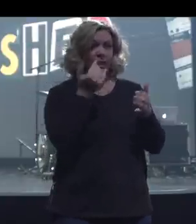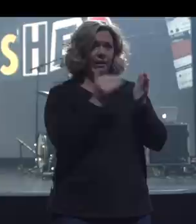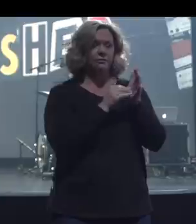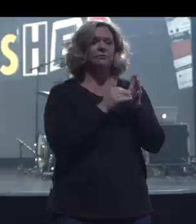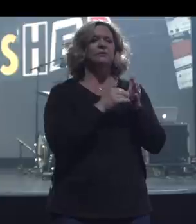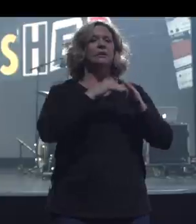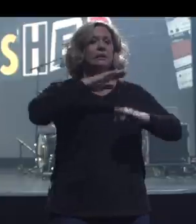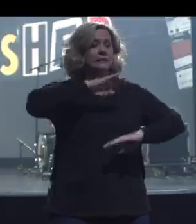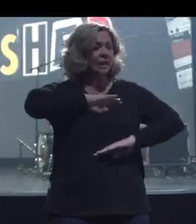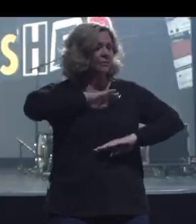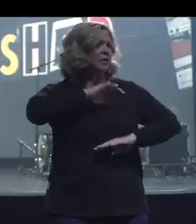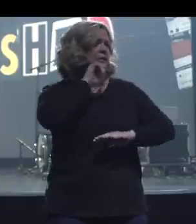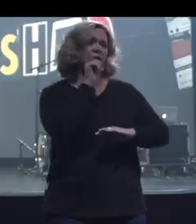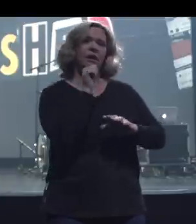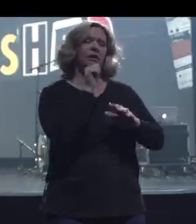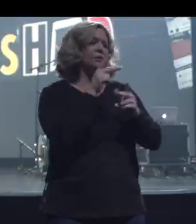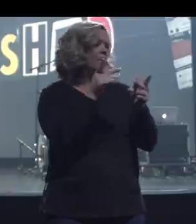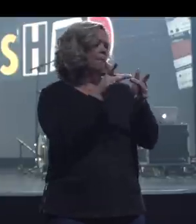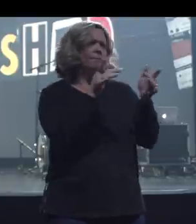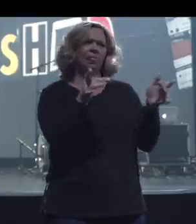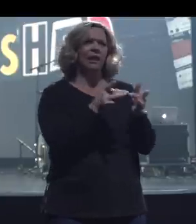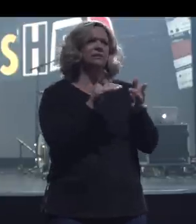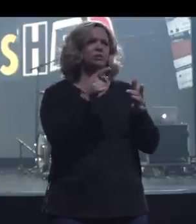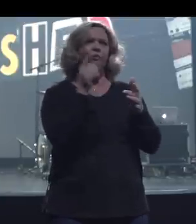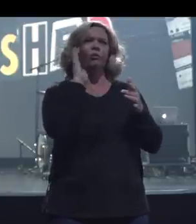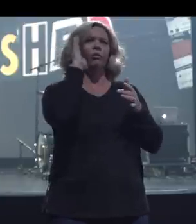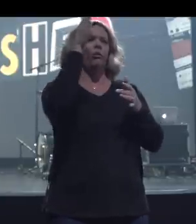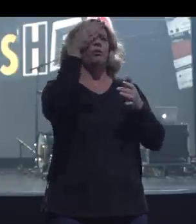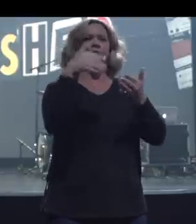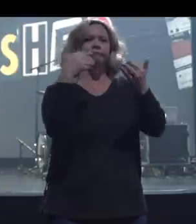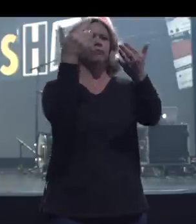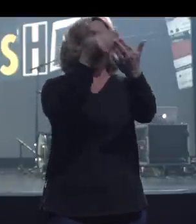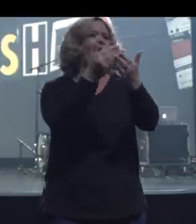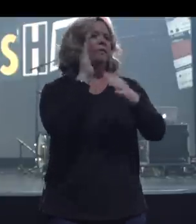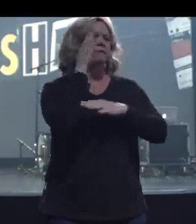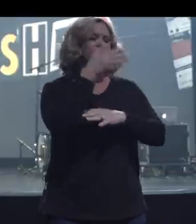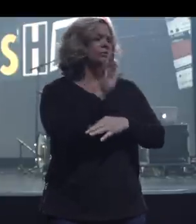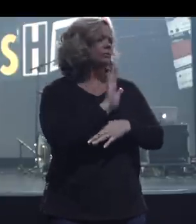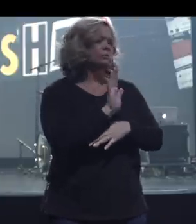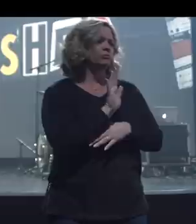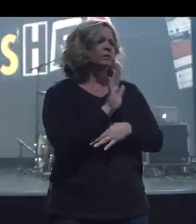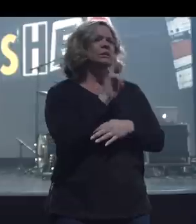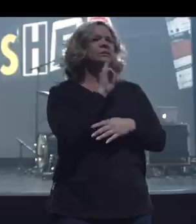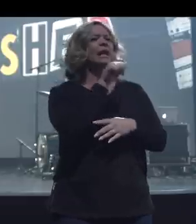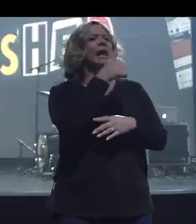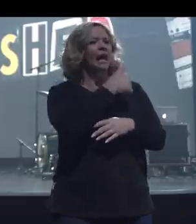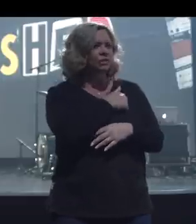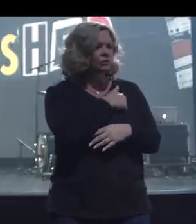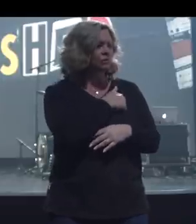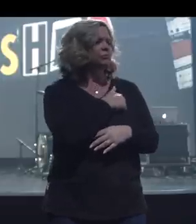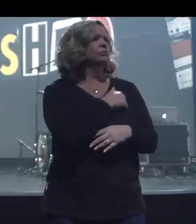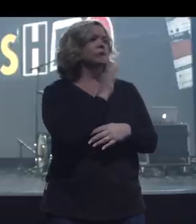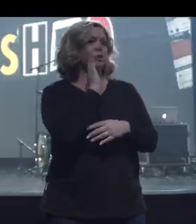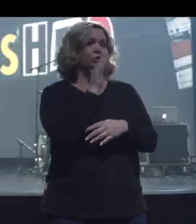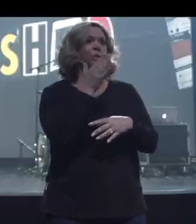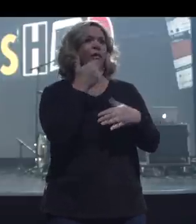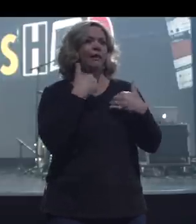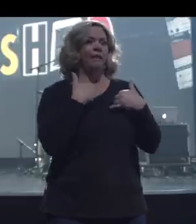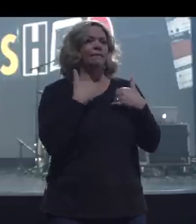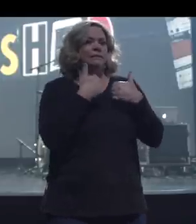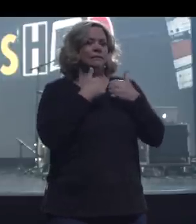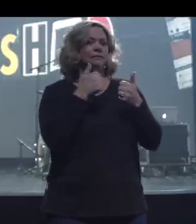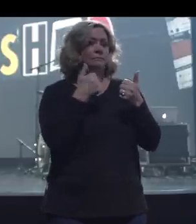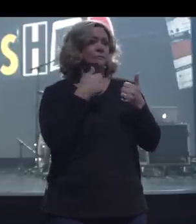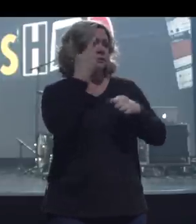Contentment is not a place that you arrive in the future. It's an attitude that you embrace